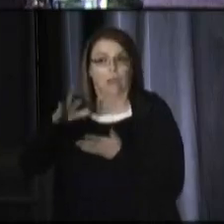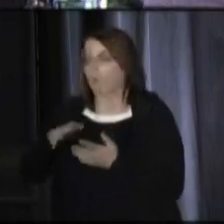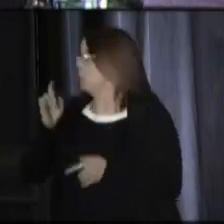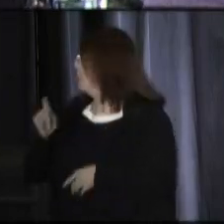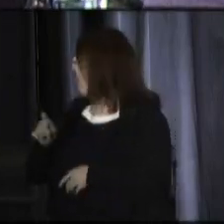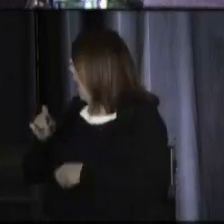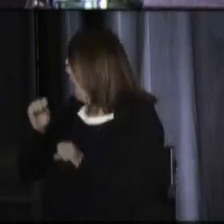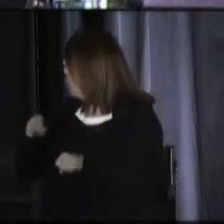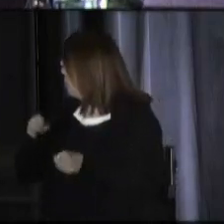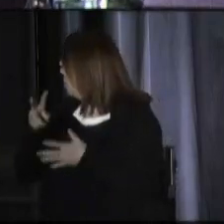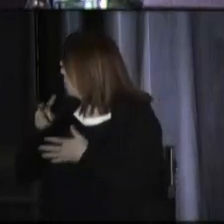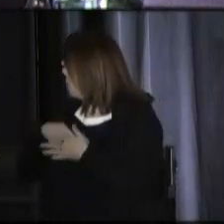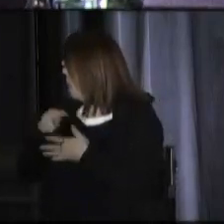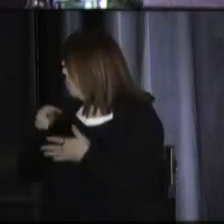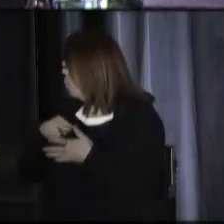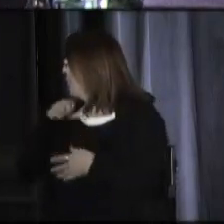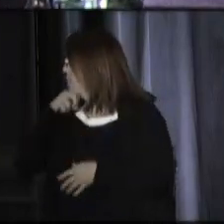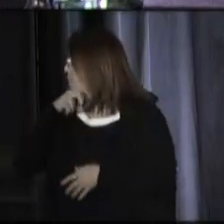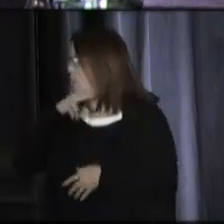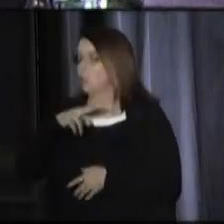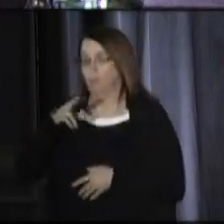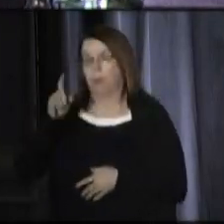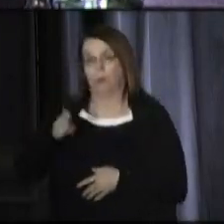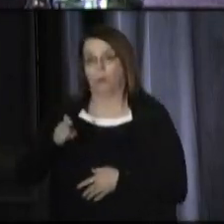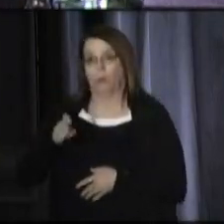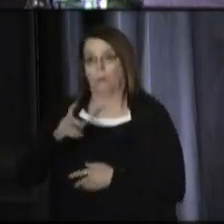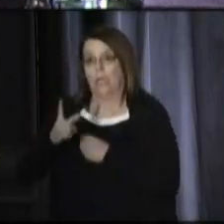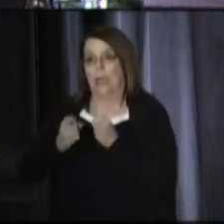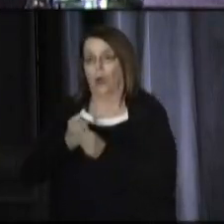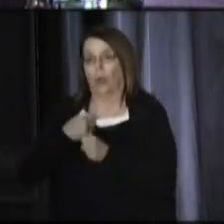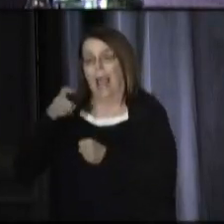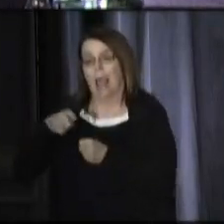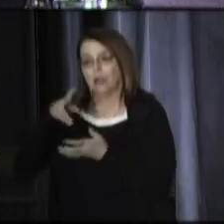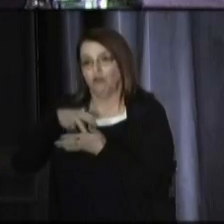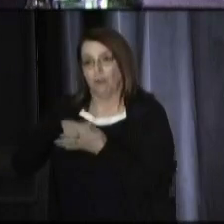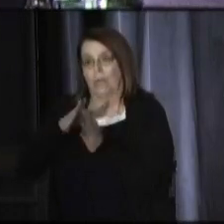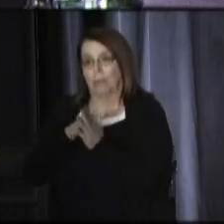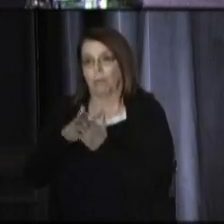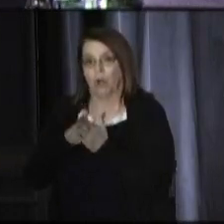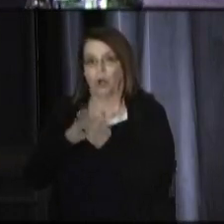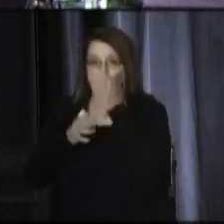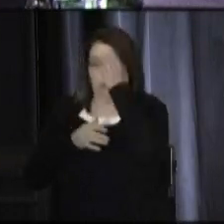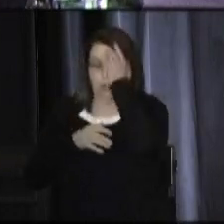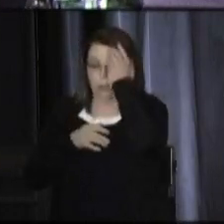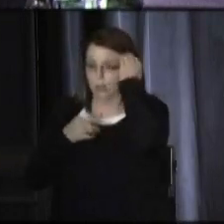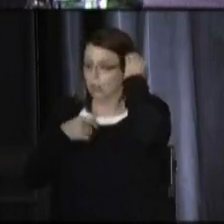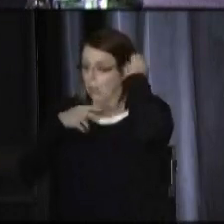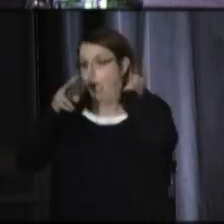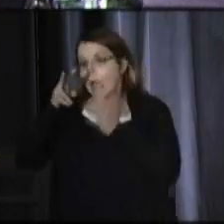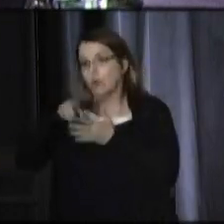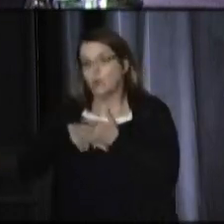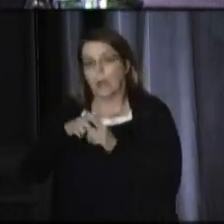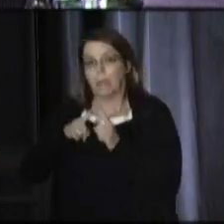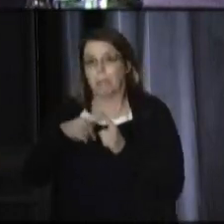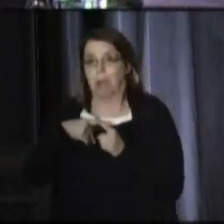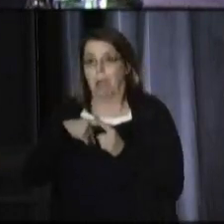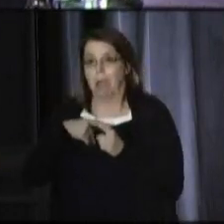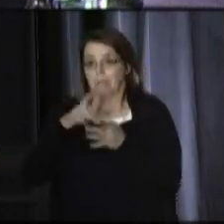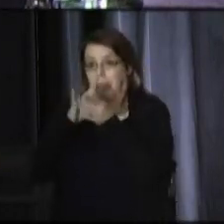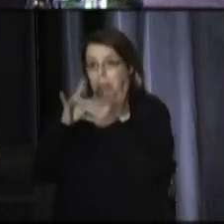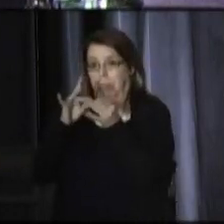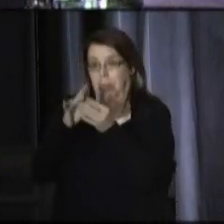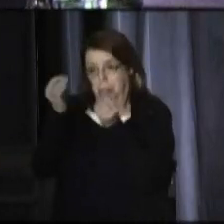like the keening of my mother and my grandmother, which is actually an art form in the Ilocos. We call